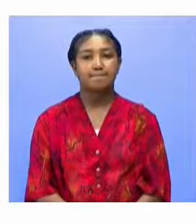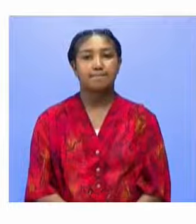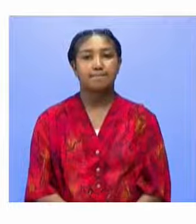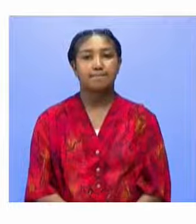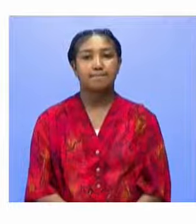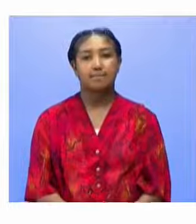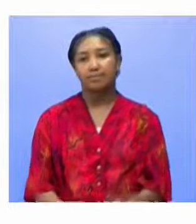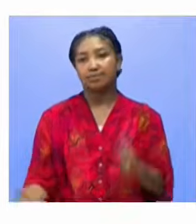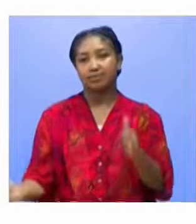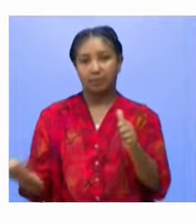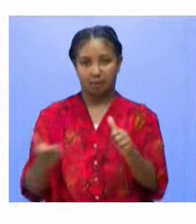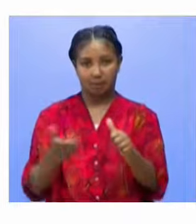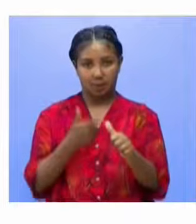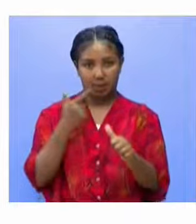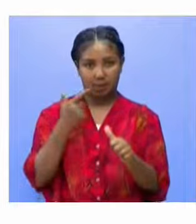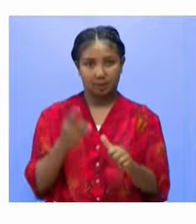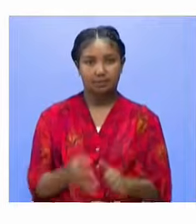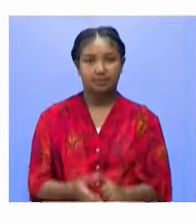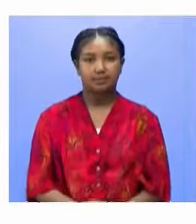Question number 1.